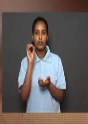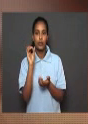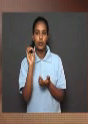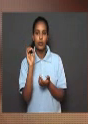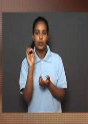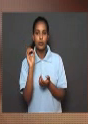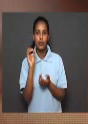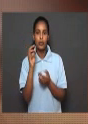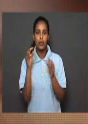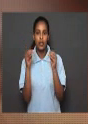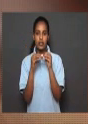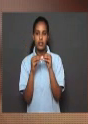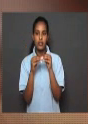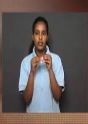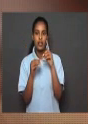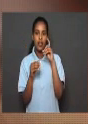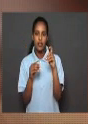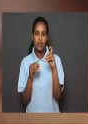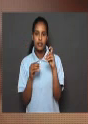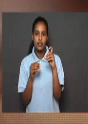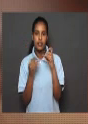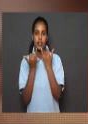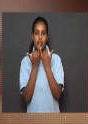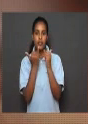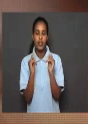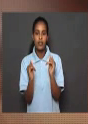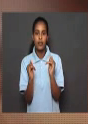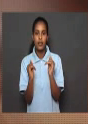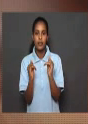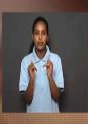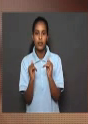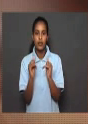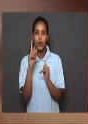1.0 plus X divided by